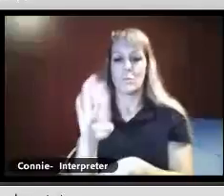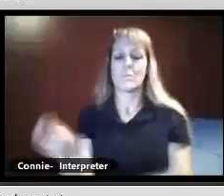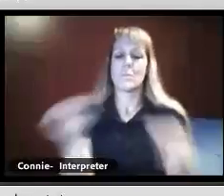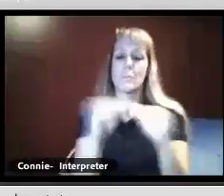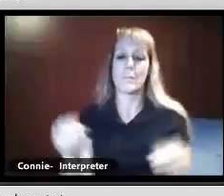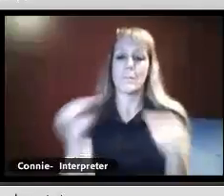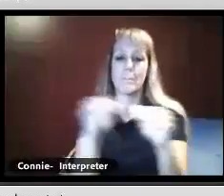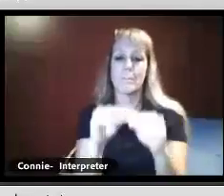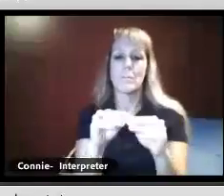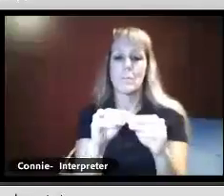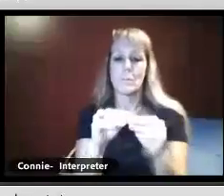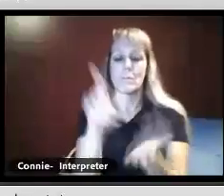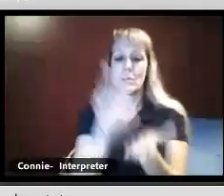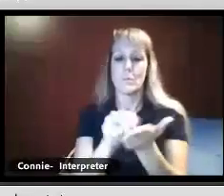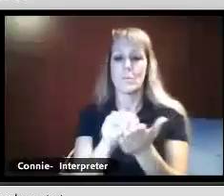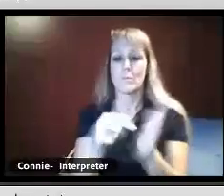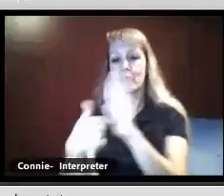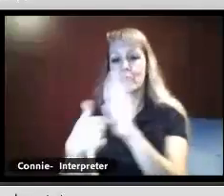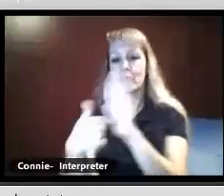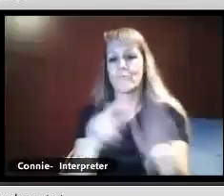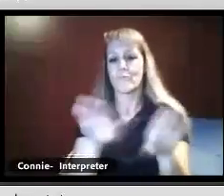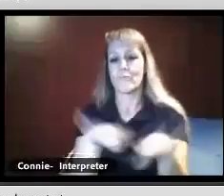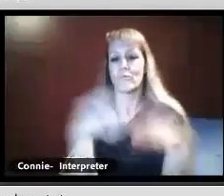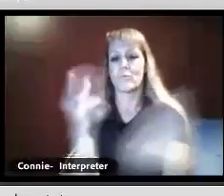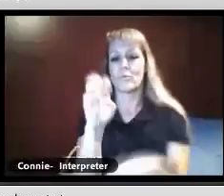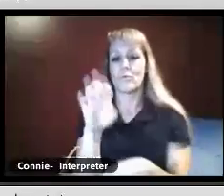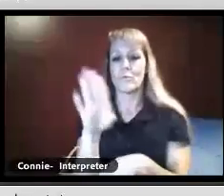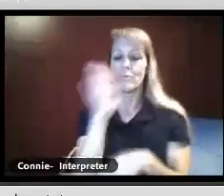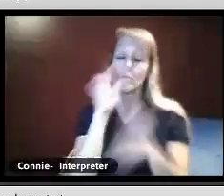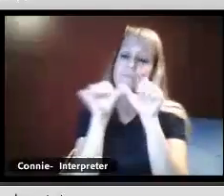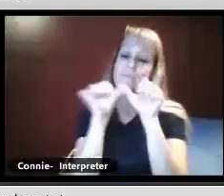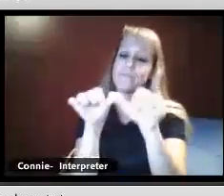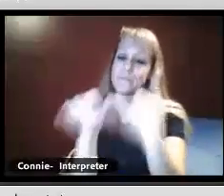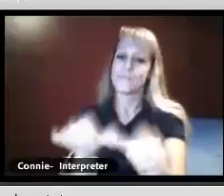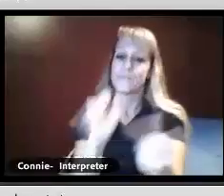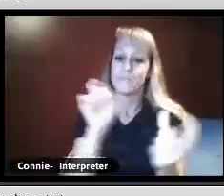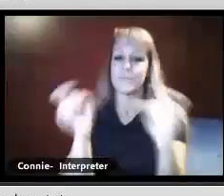growing phenomenon, and it's only going to continue to grow.